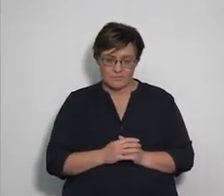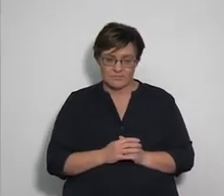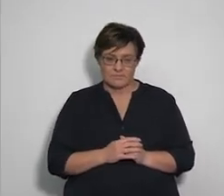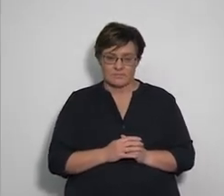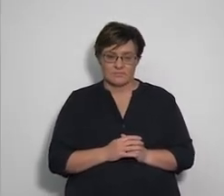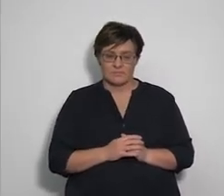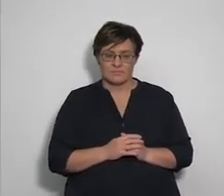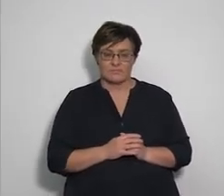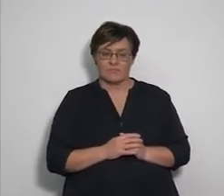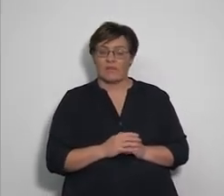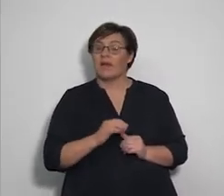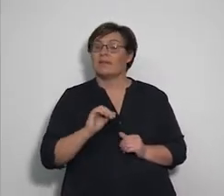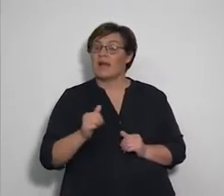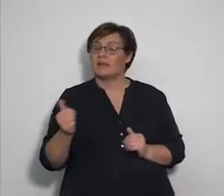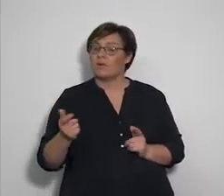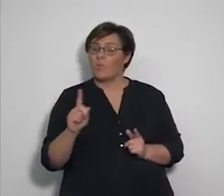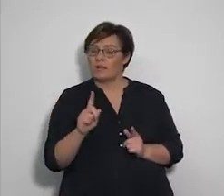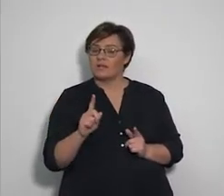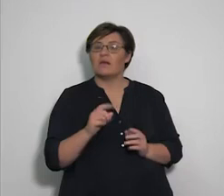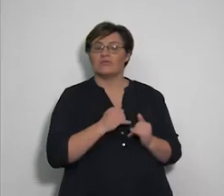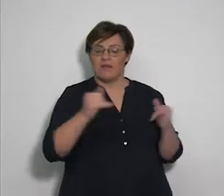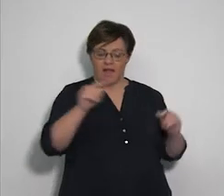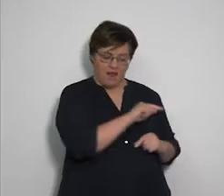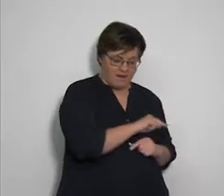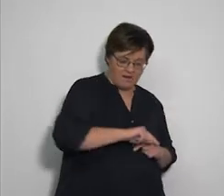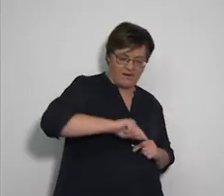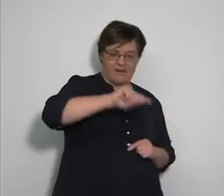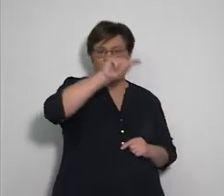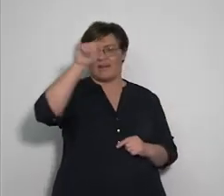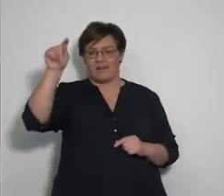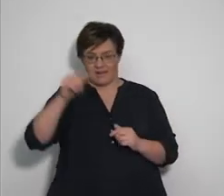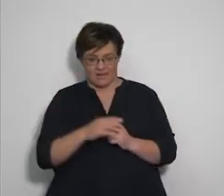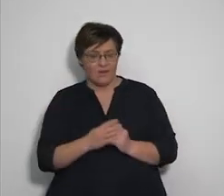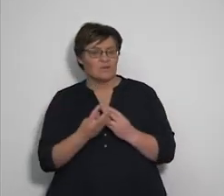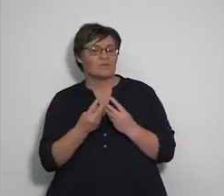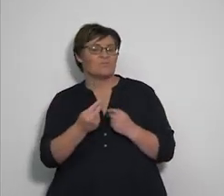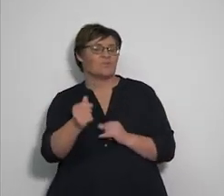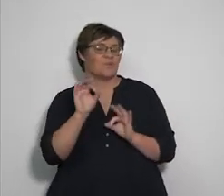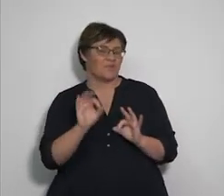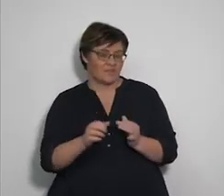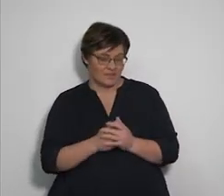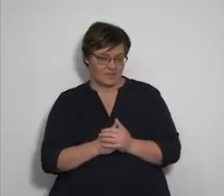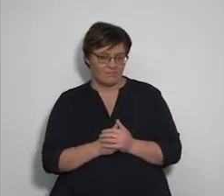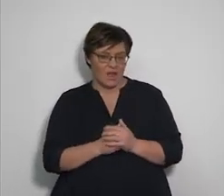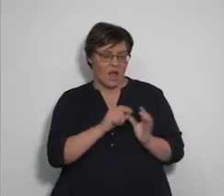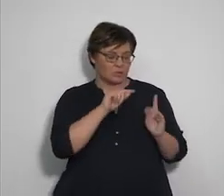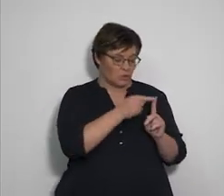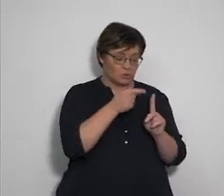point. And the next logical step is now to draw a smooth